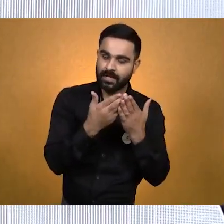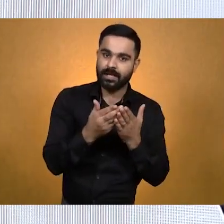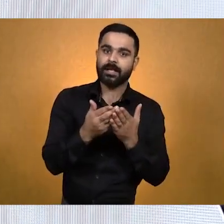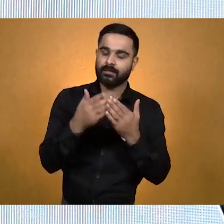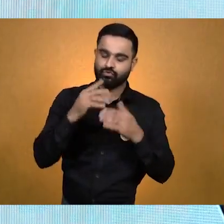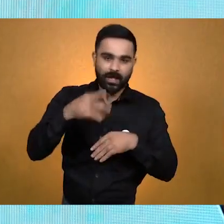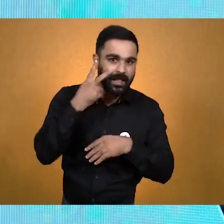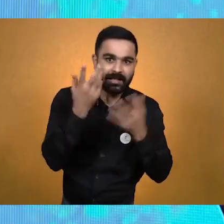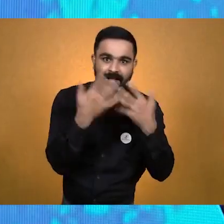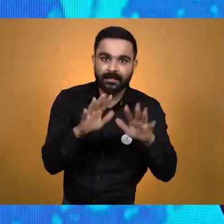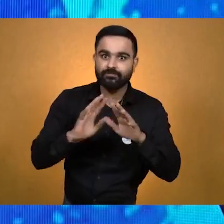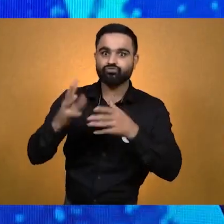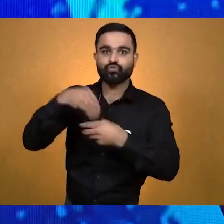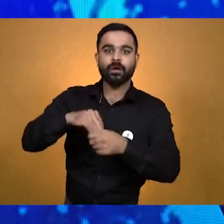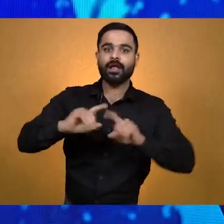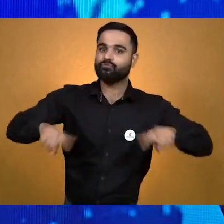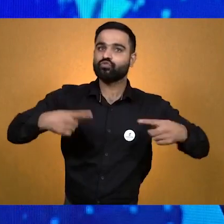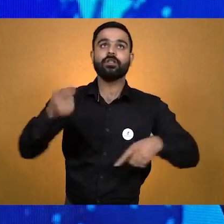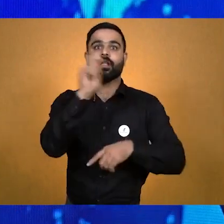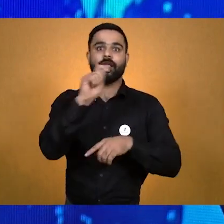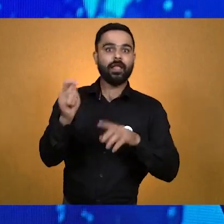Tennis, we saw how we can have it on the wheelchair.